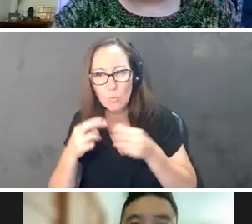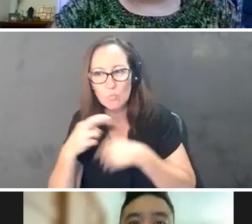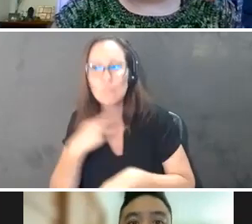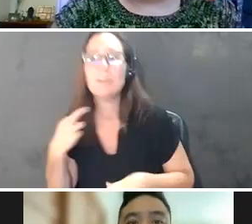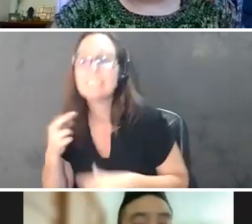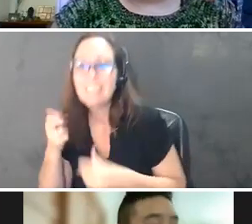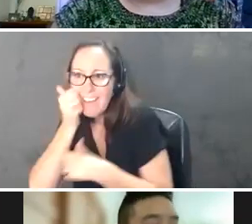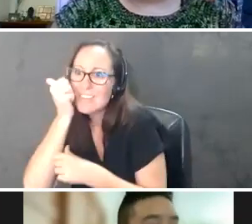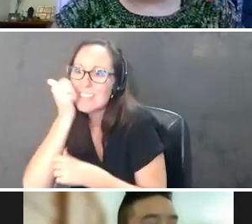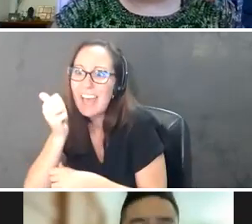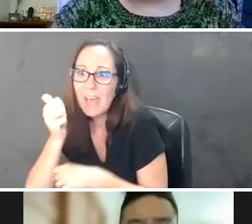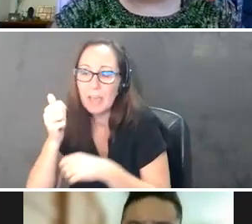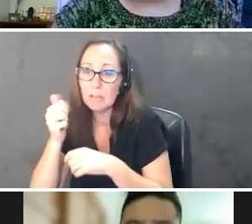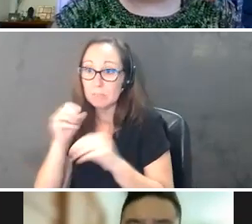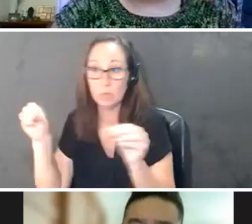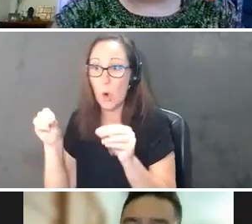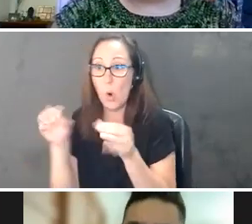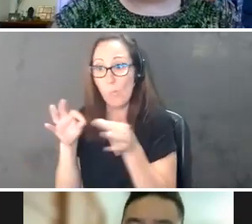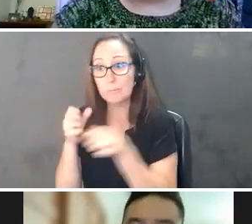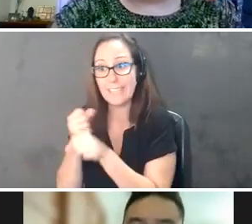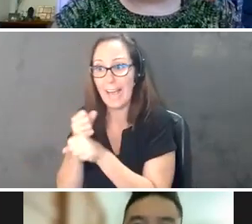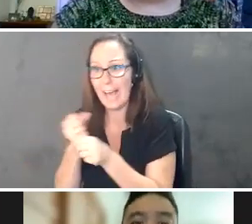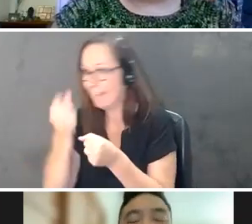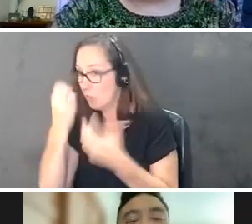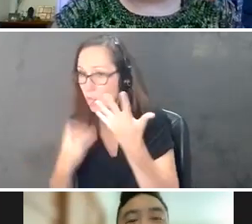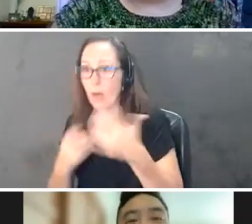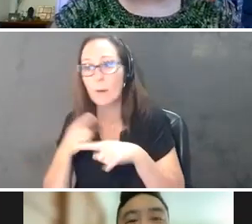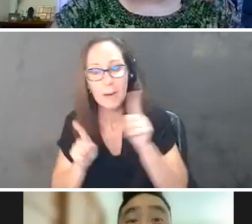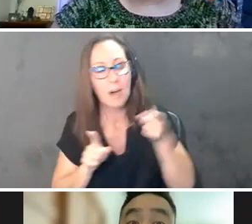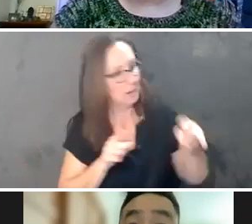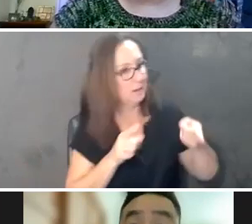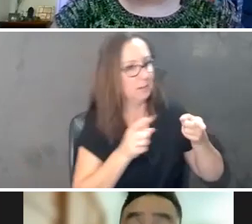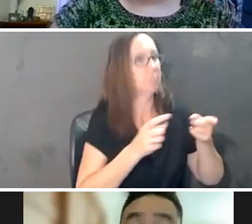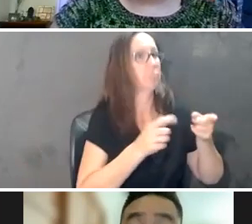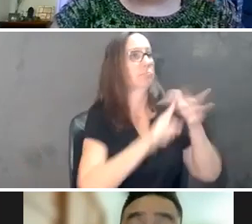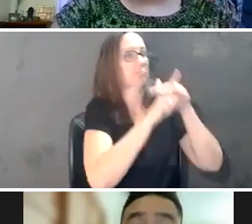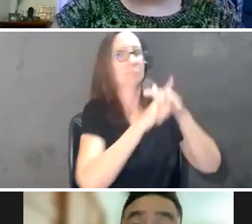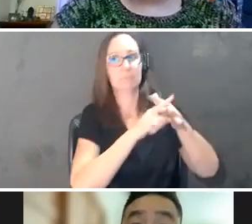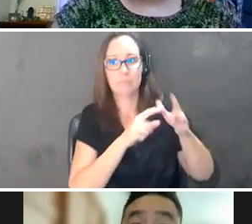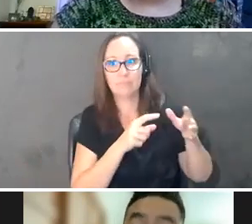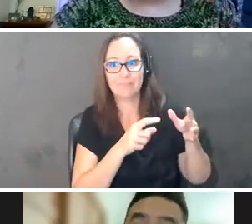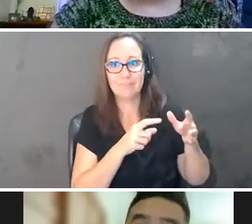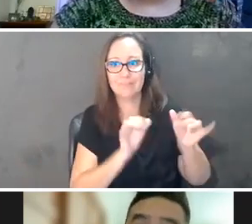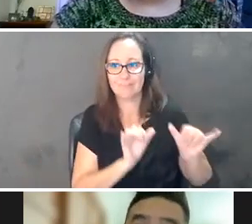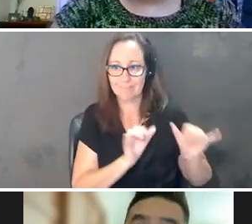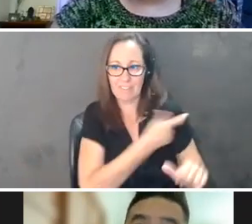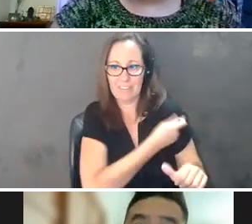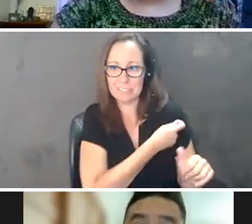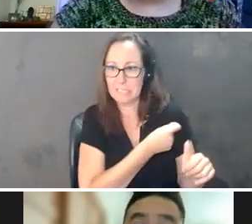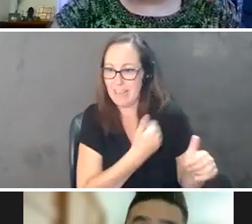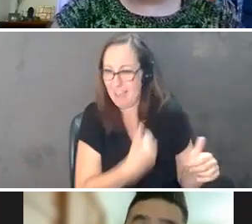one vaccine thing, that kind of reframes the question, right? So at the end of the day, what I would say to you is if you're comfortable